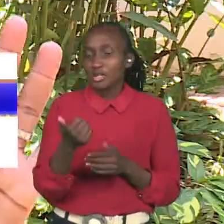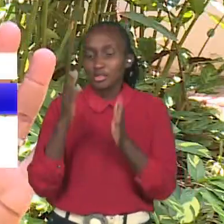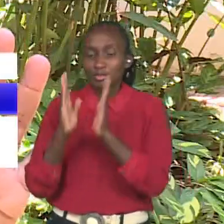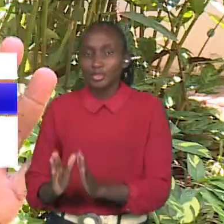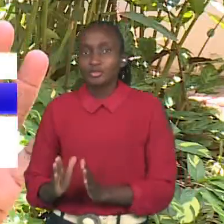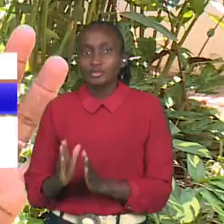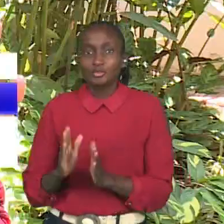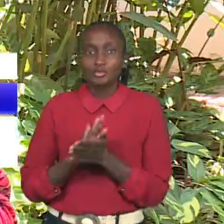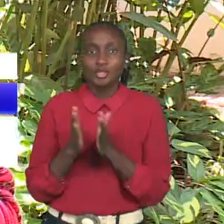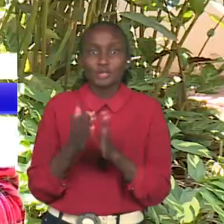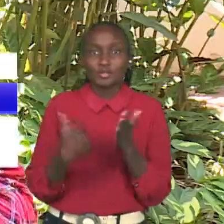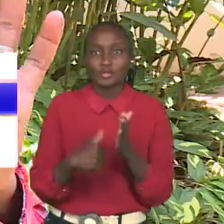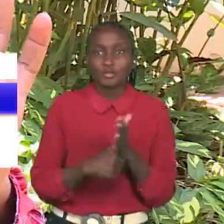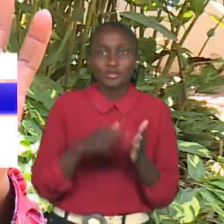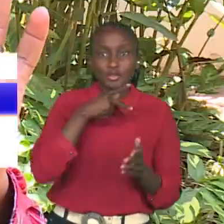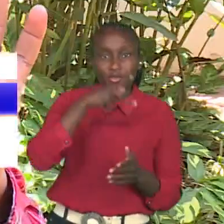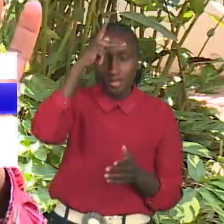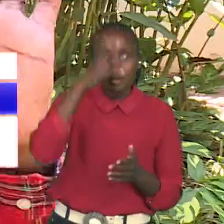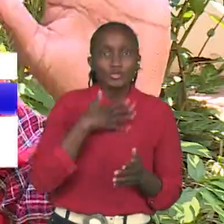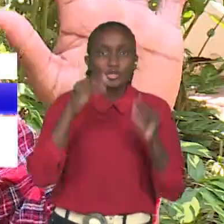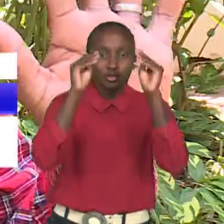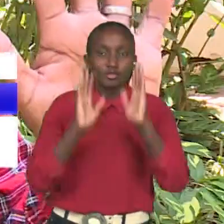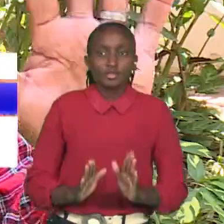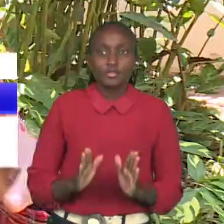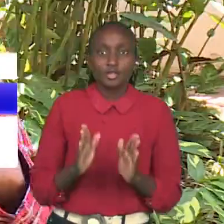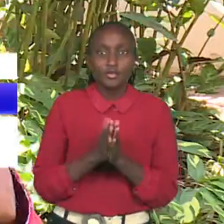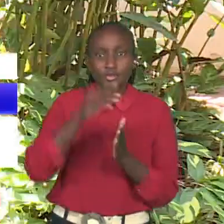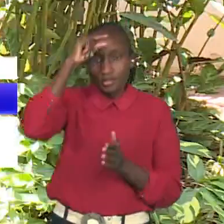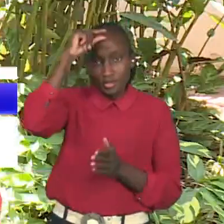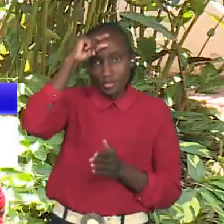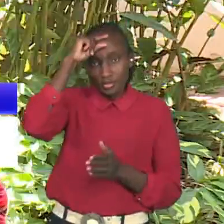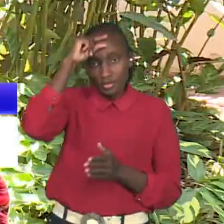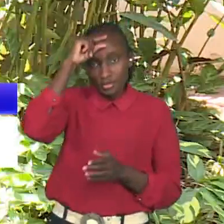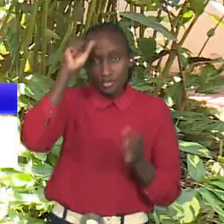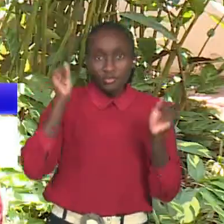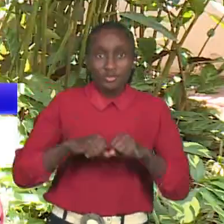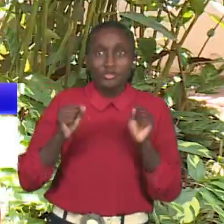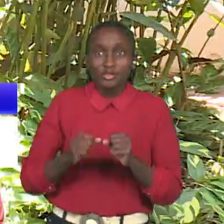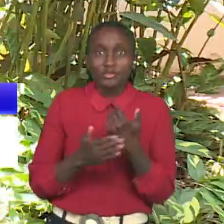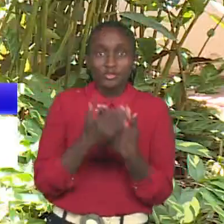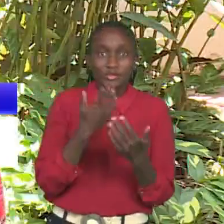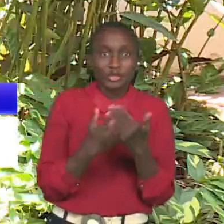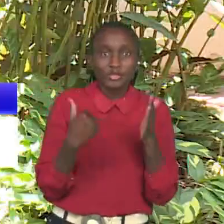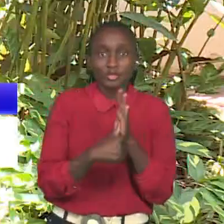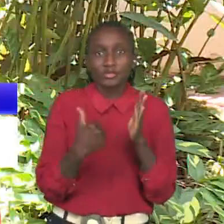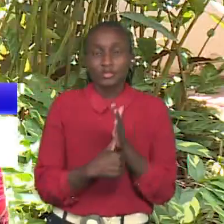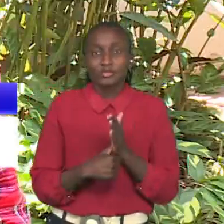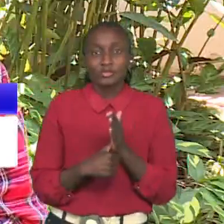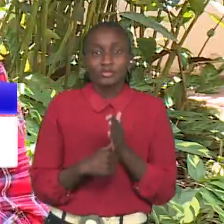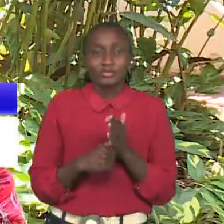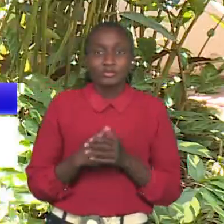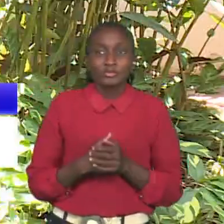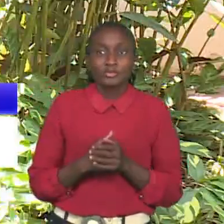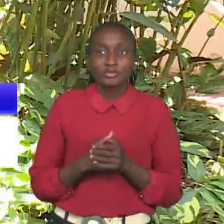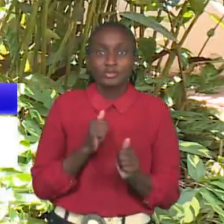it. The parents want the teachers and the government to be able to take care of the problem, and hence